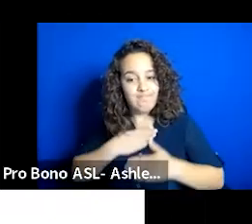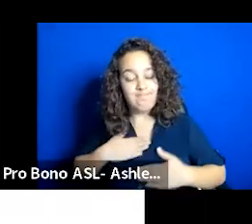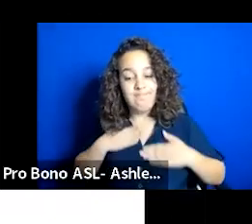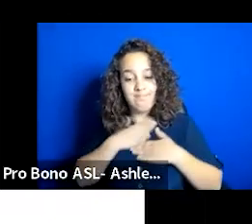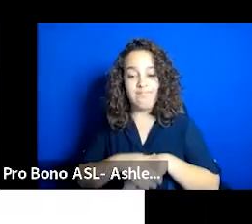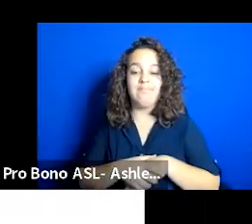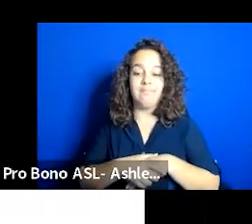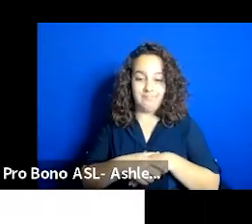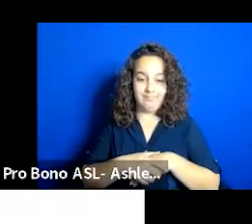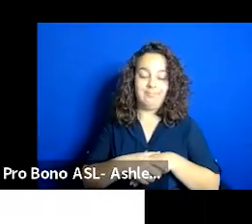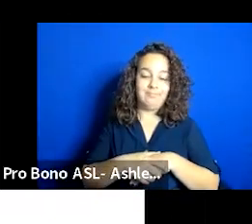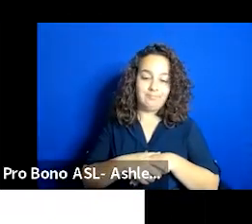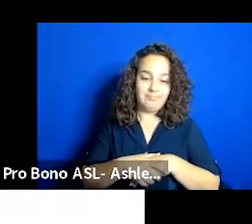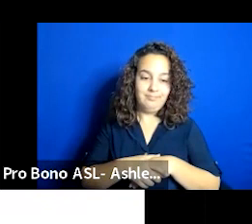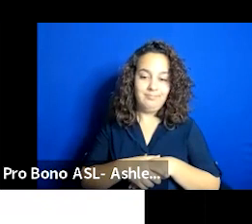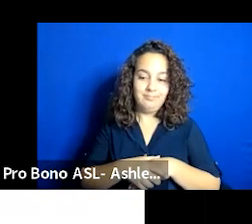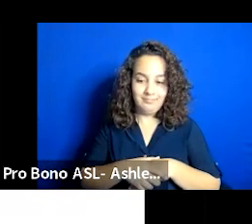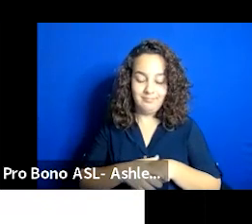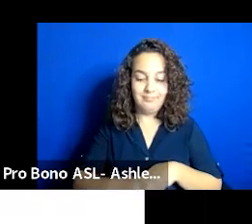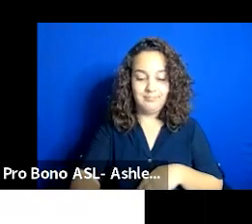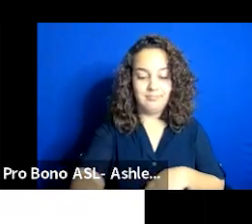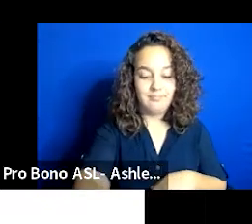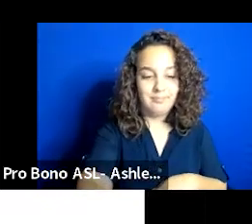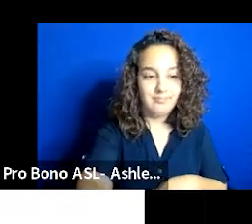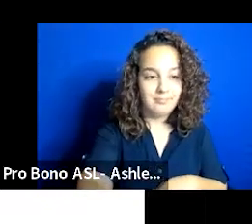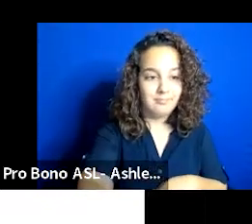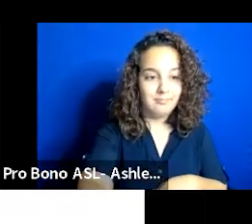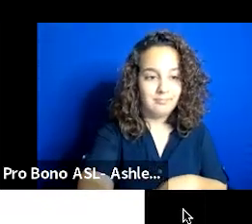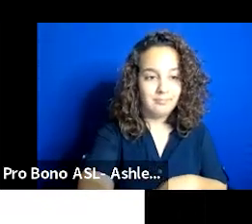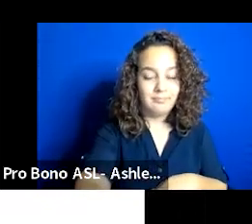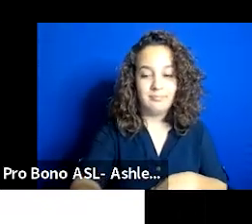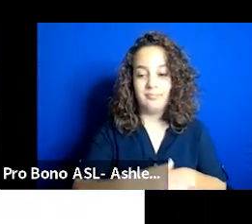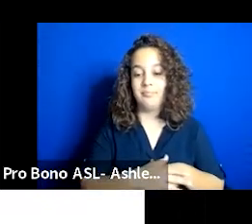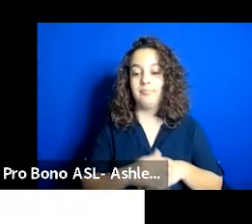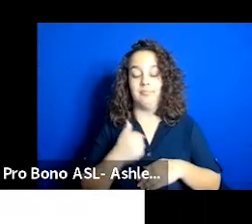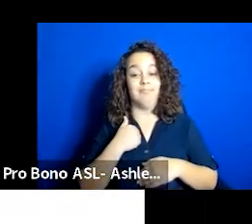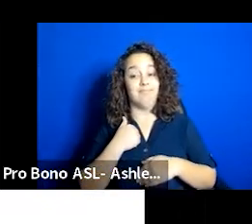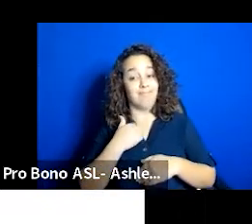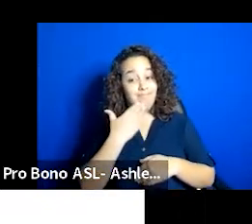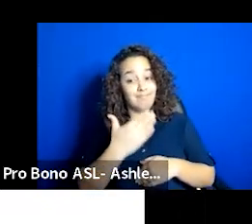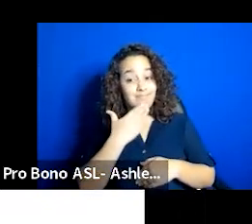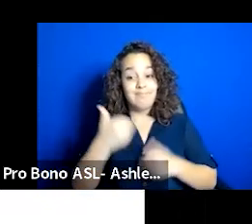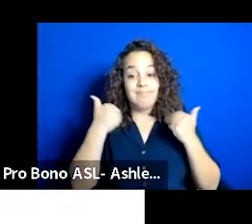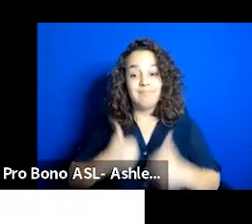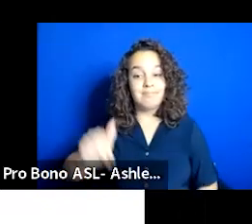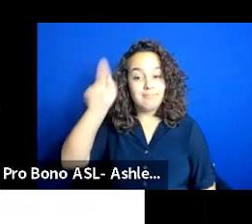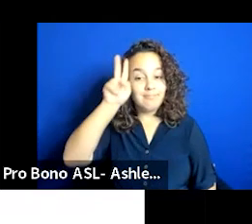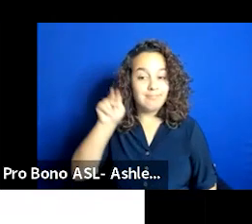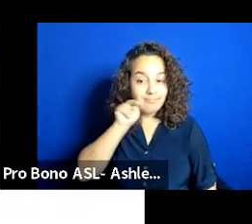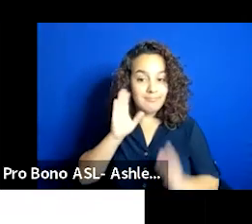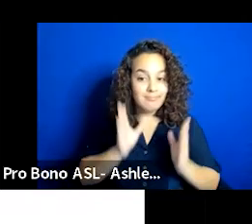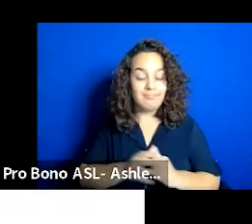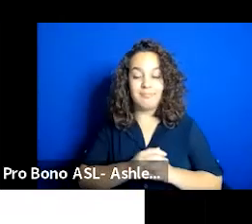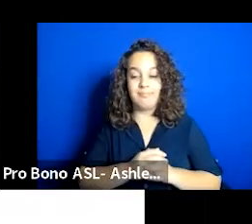program, California Creative Corps. So thank you, and I am of Vietnamese descent, and wearing